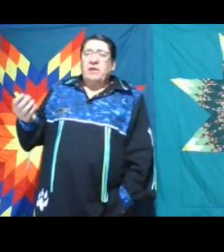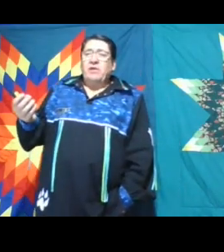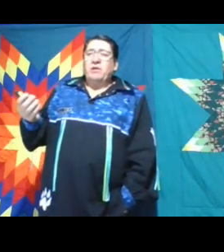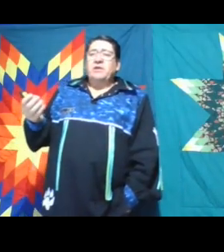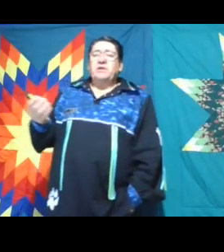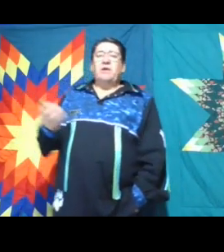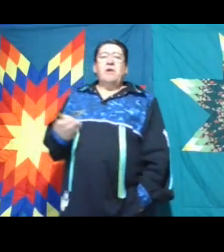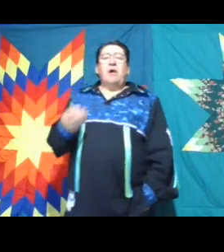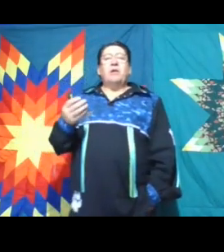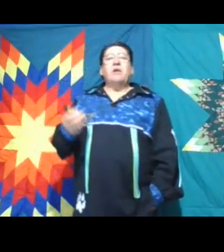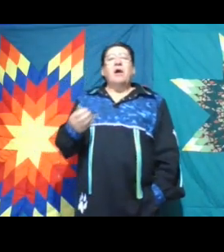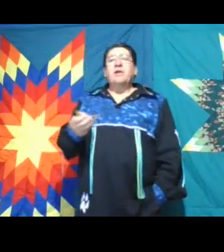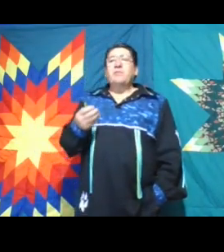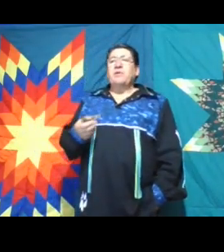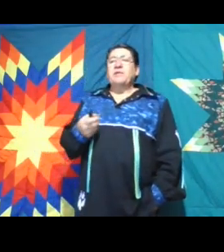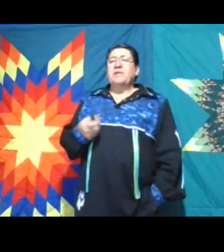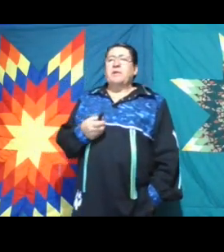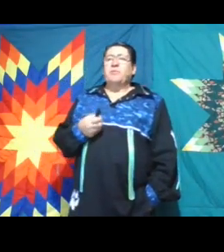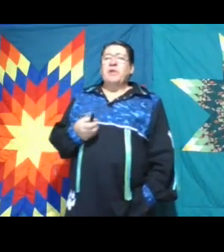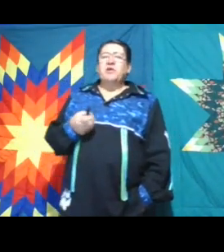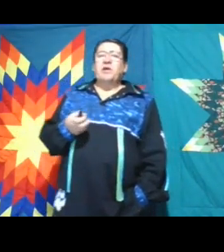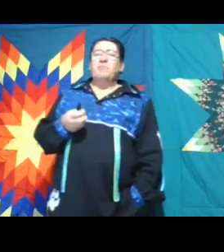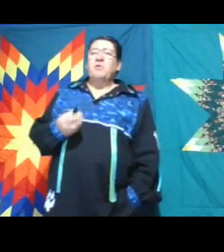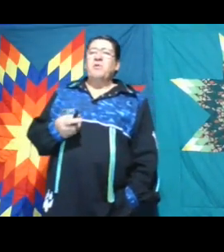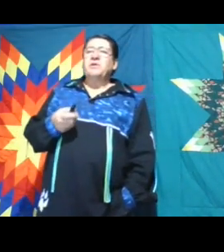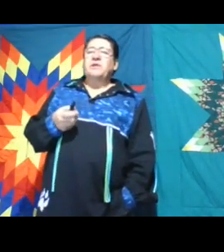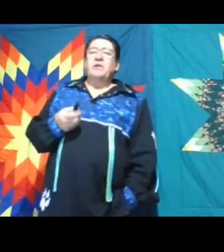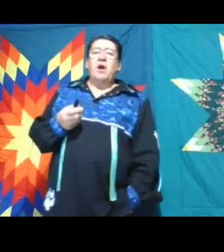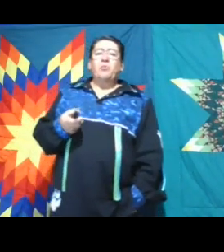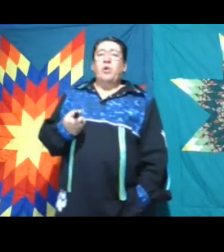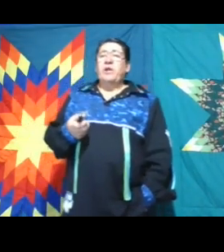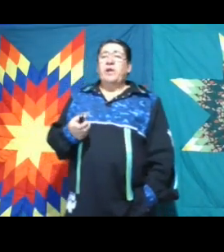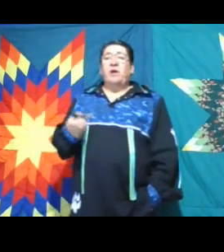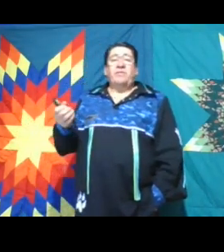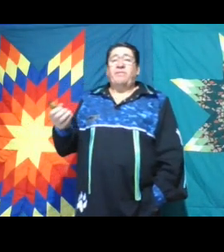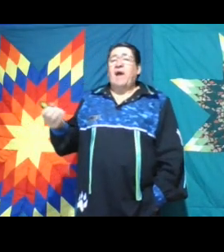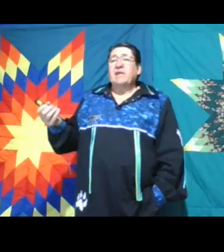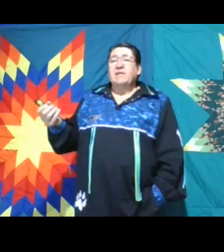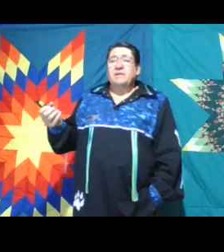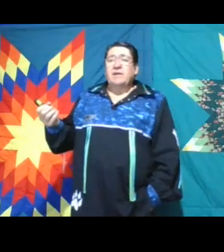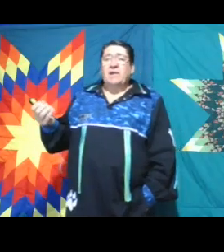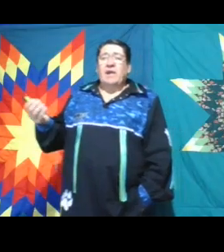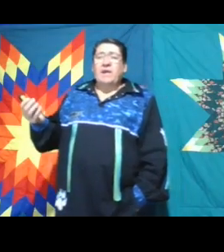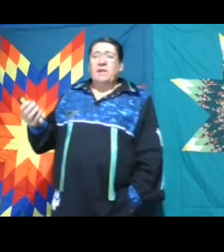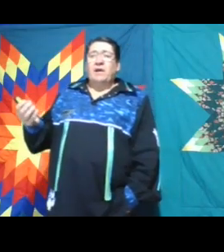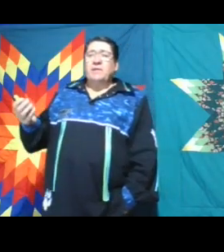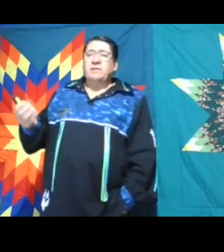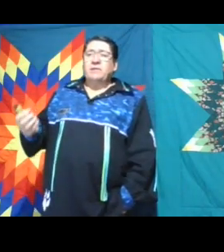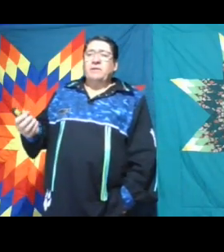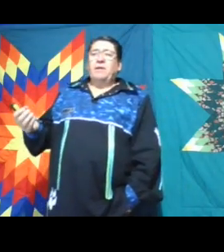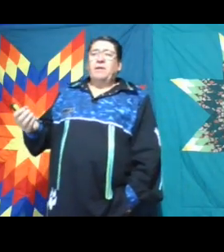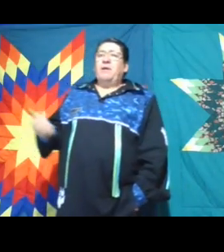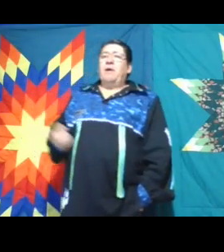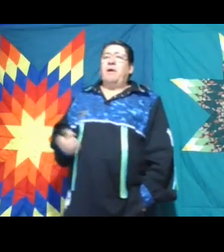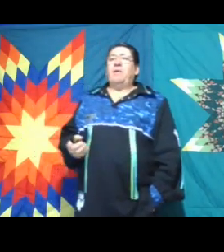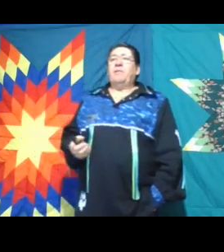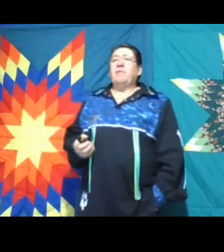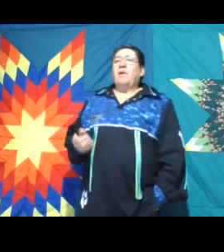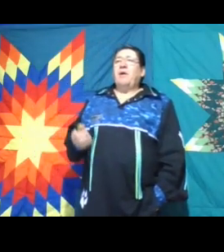of technologies. A lot of communities, especially up north, are still operating on faxes and landlines.